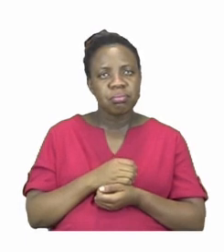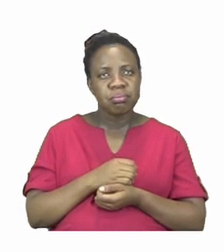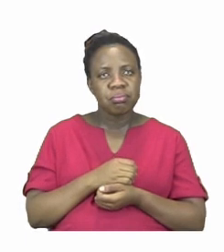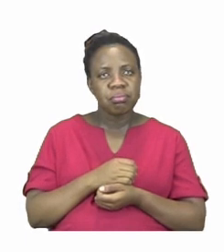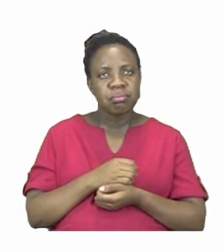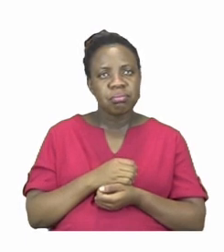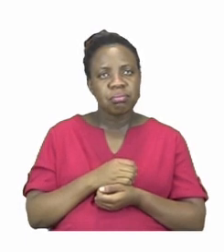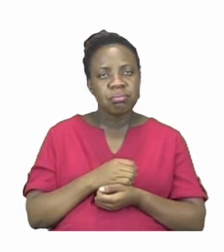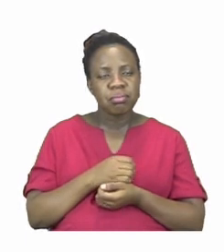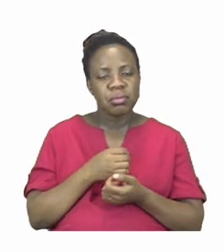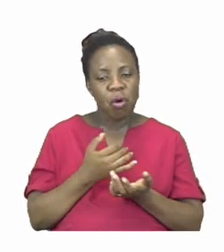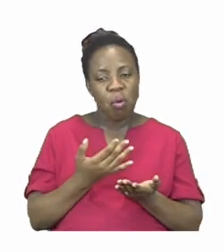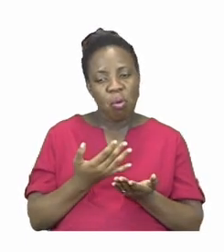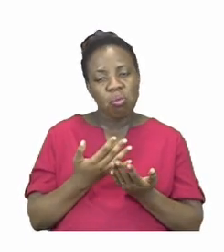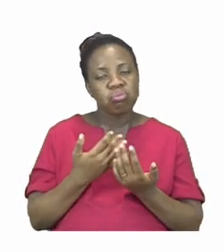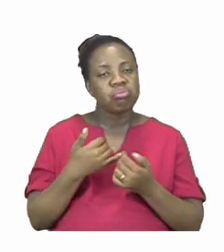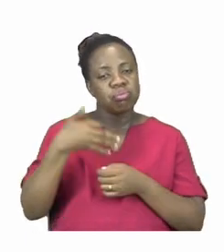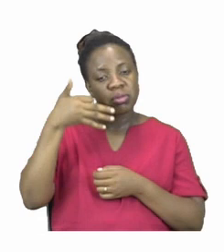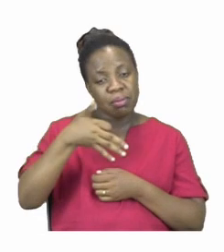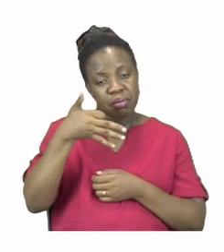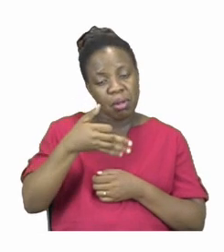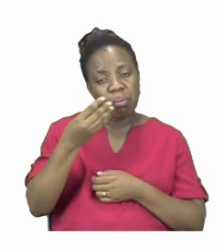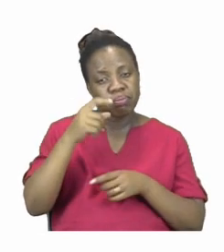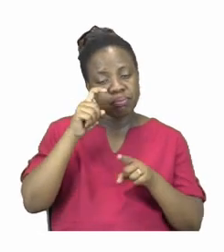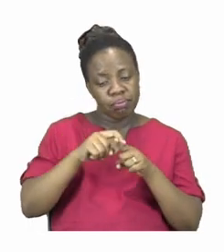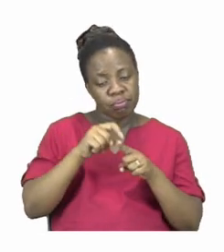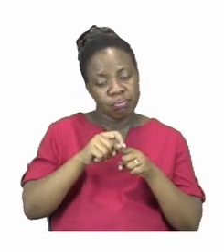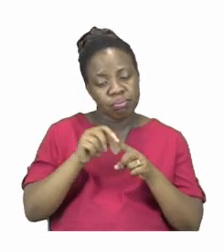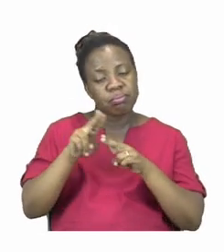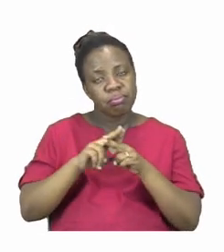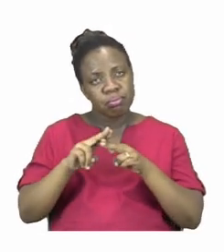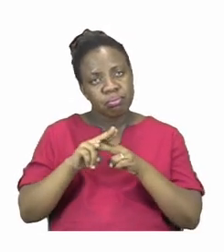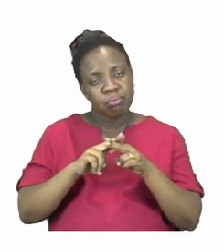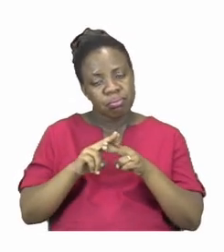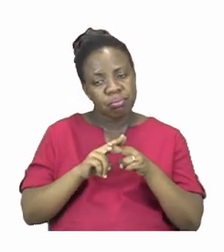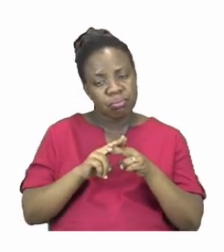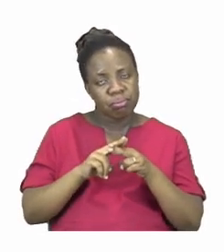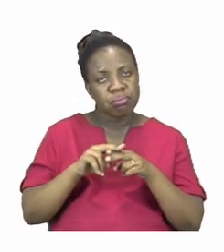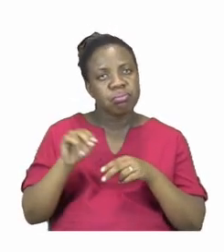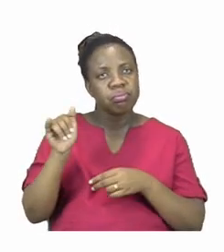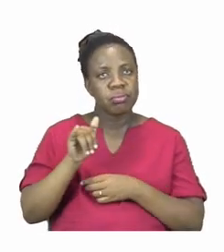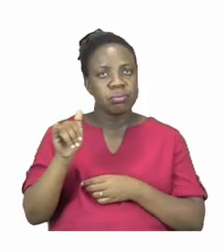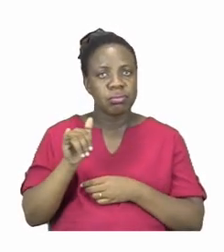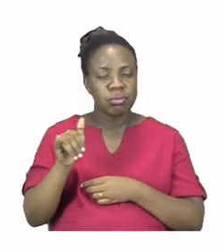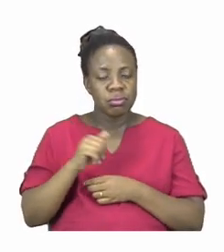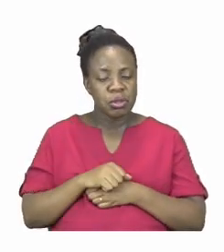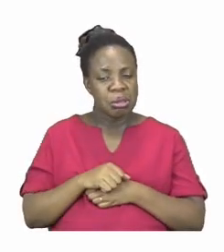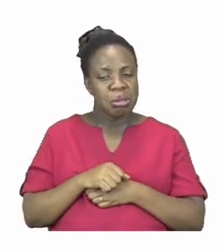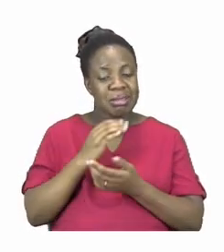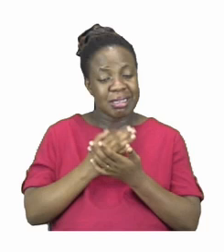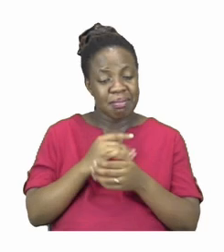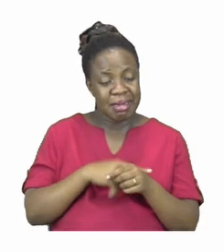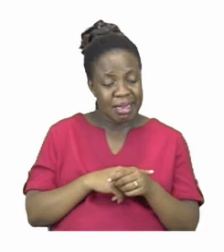use? So you have to figure out which coins will actually add up to that amount. Now they've given you